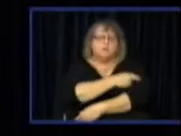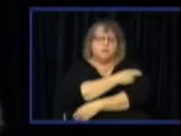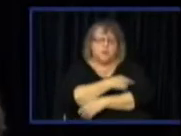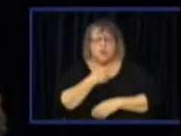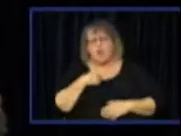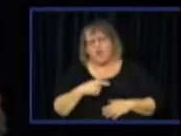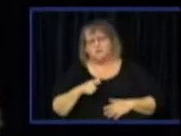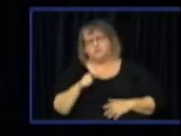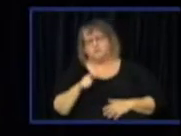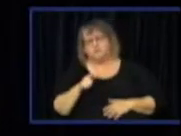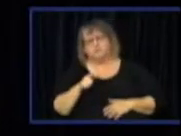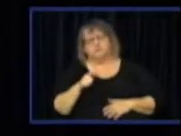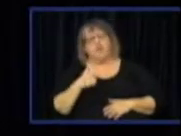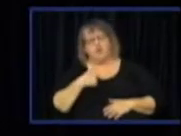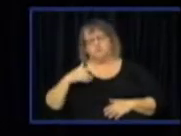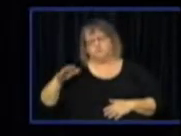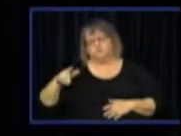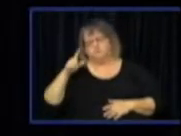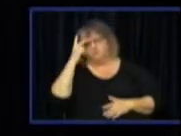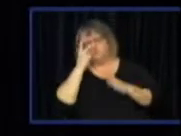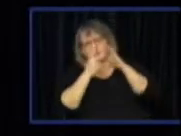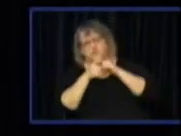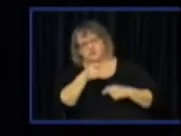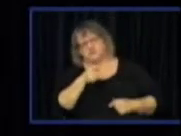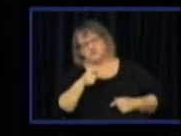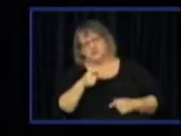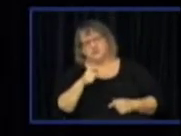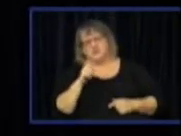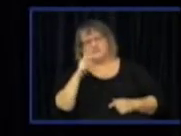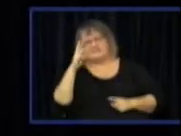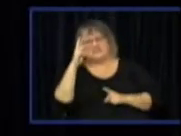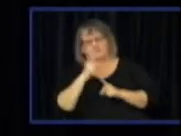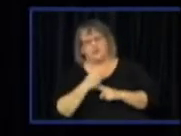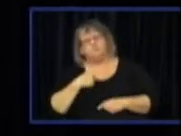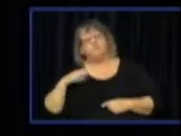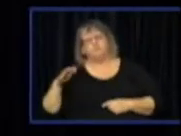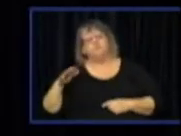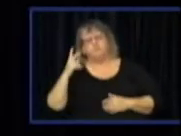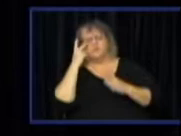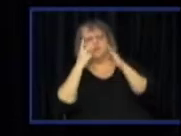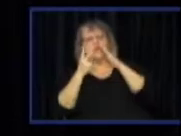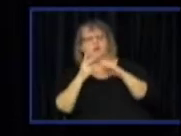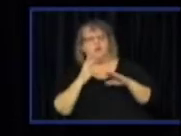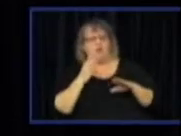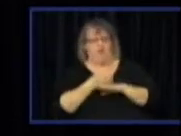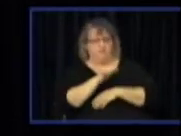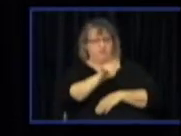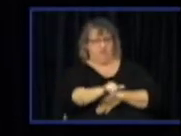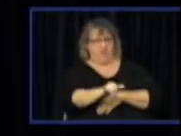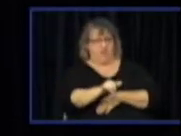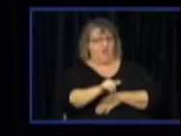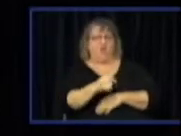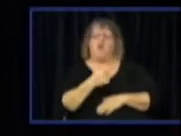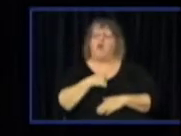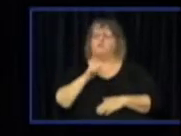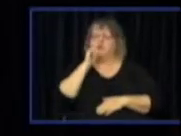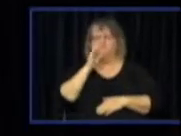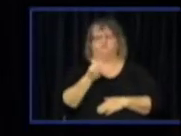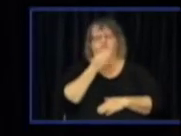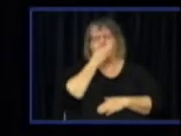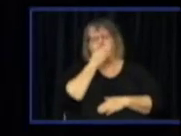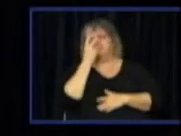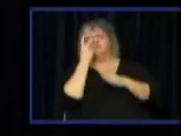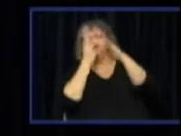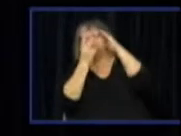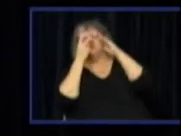I'm probably so-so at predicting what that person will look like at 6 months. Mm-hmm. Beyond that, we're not very good at